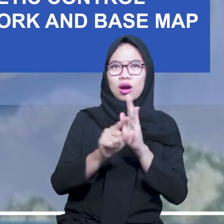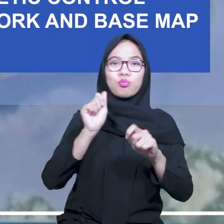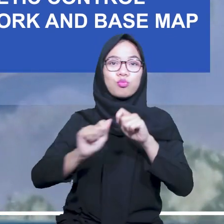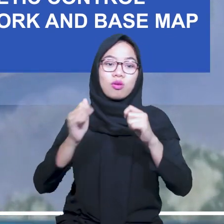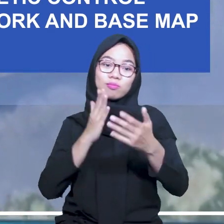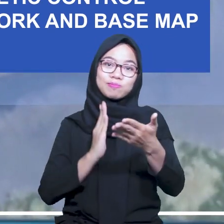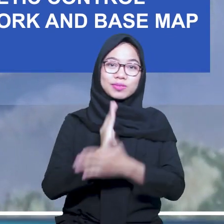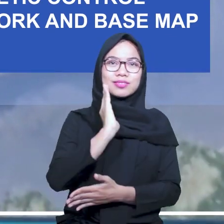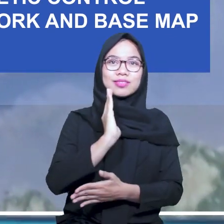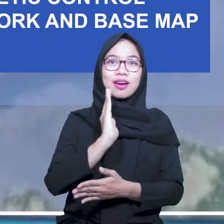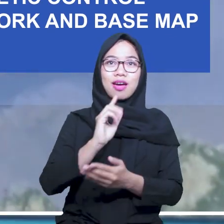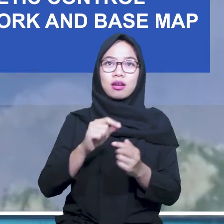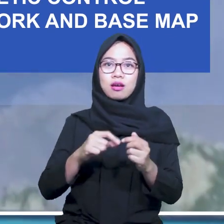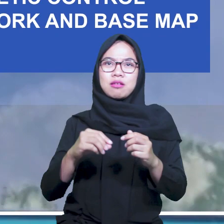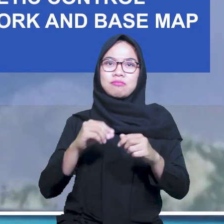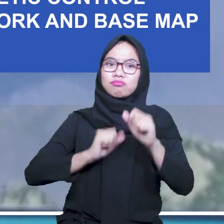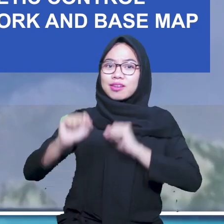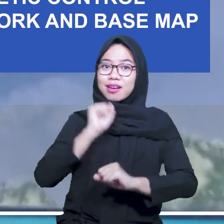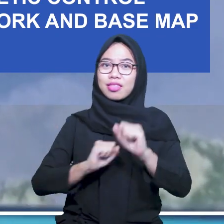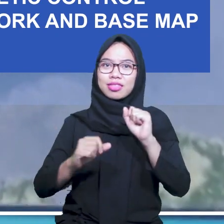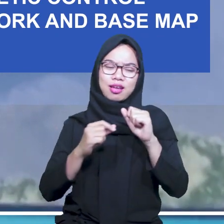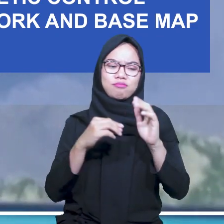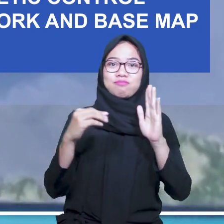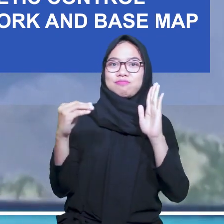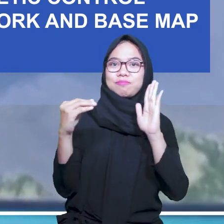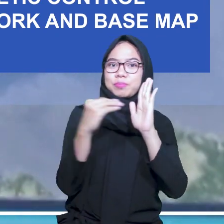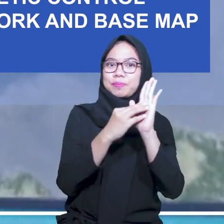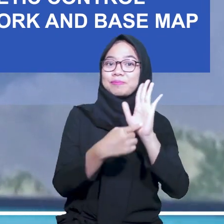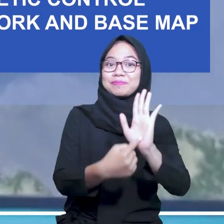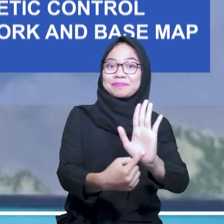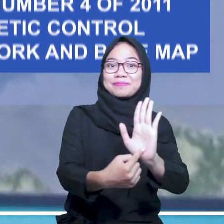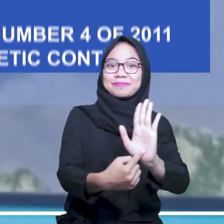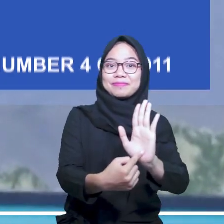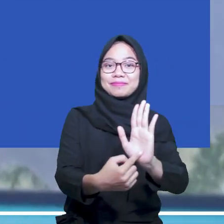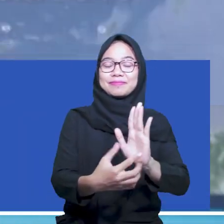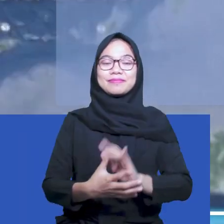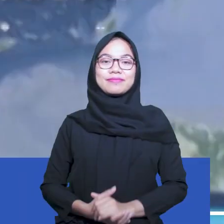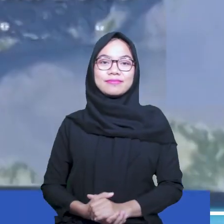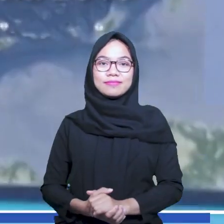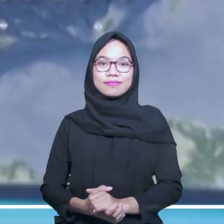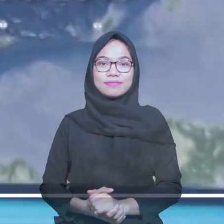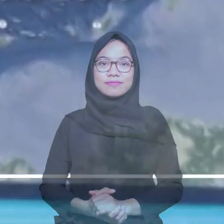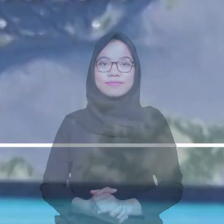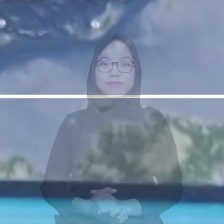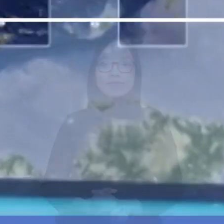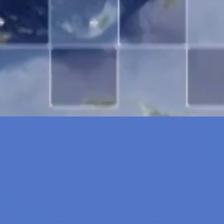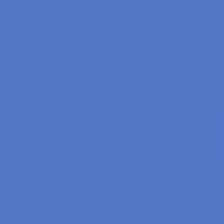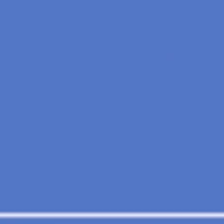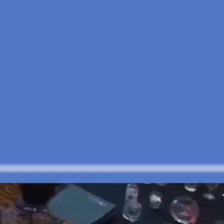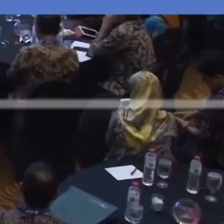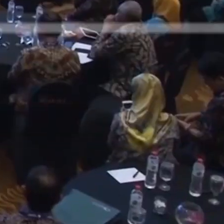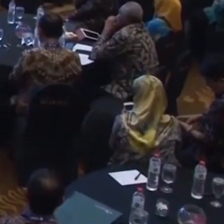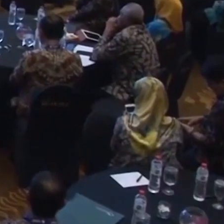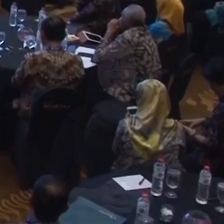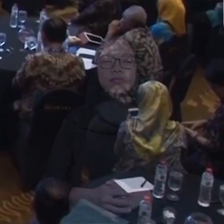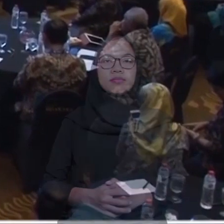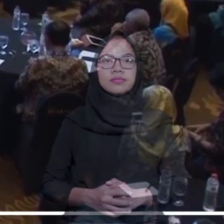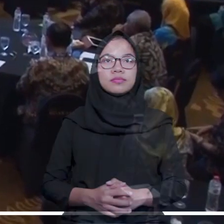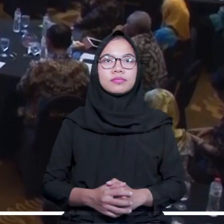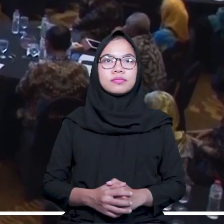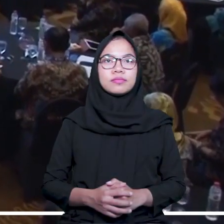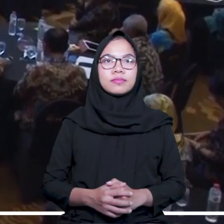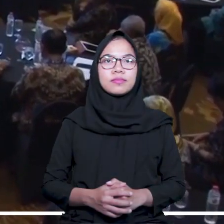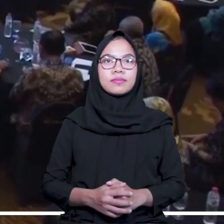formulation, decision making, and implementation of geospatial related activities. Artinya